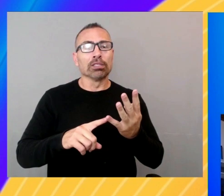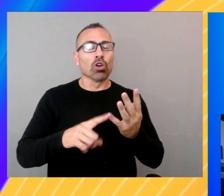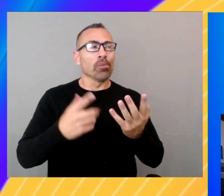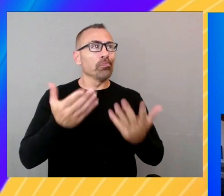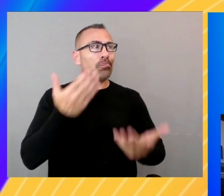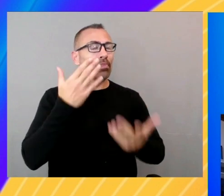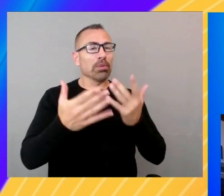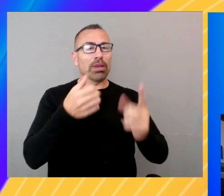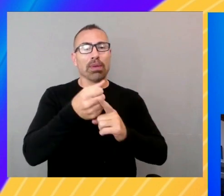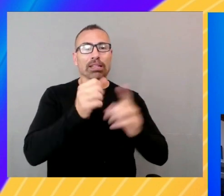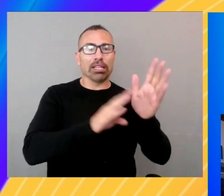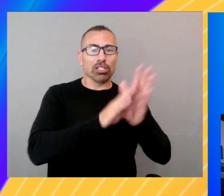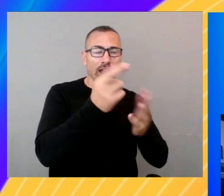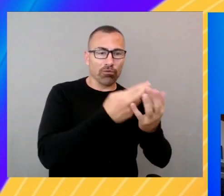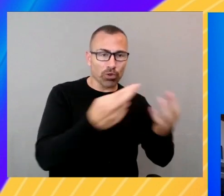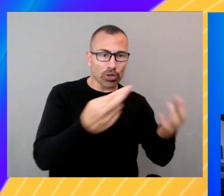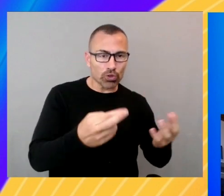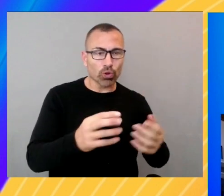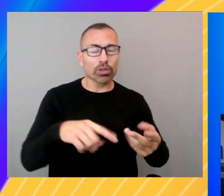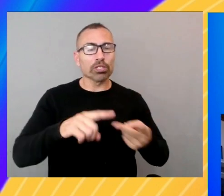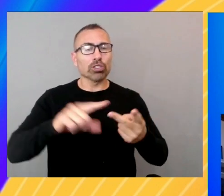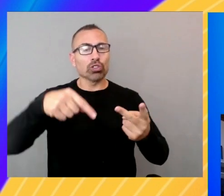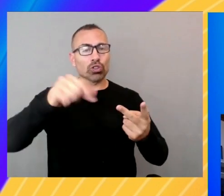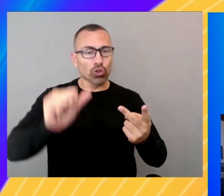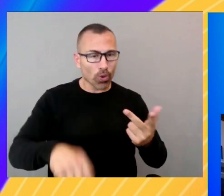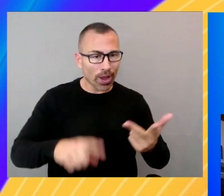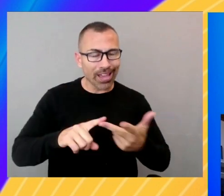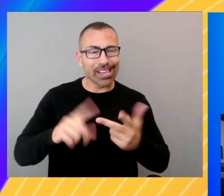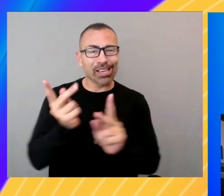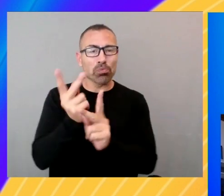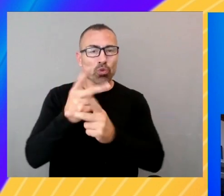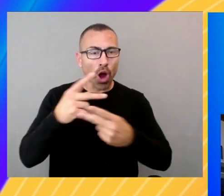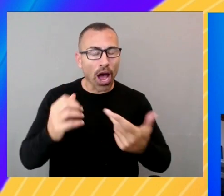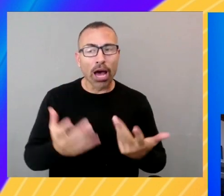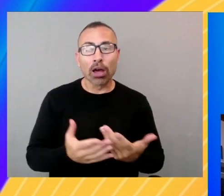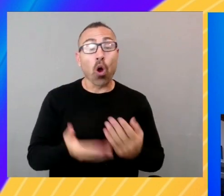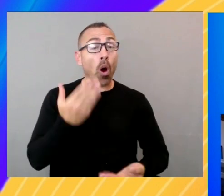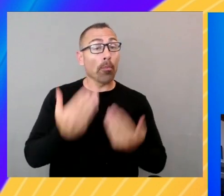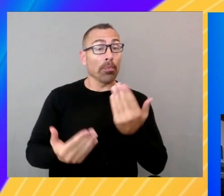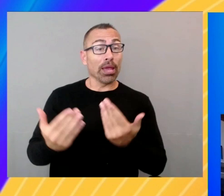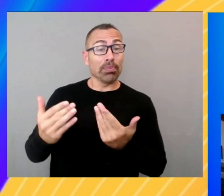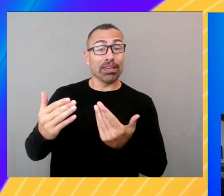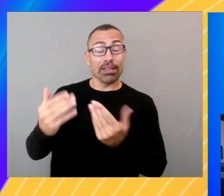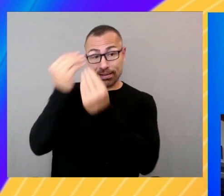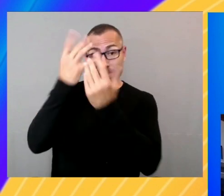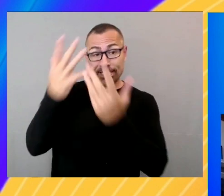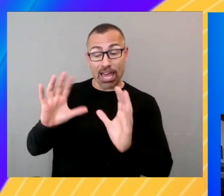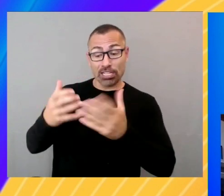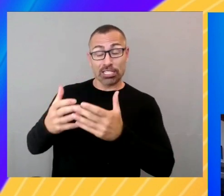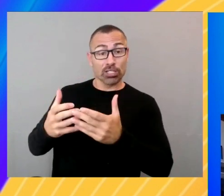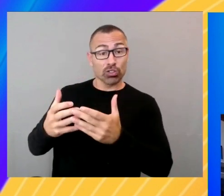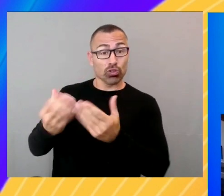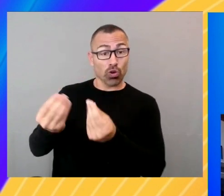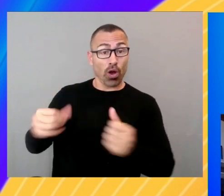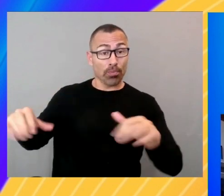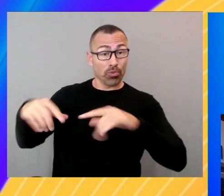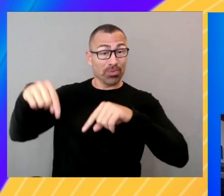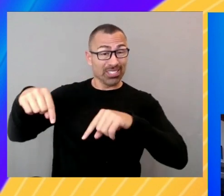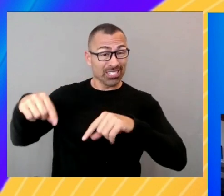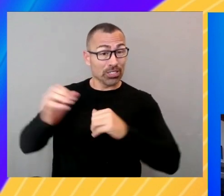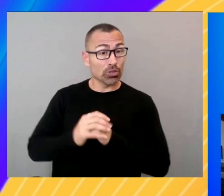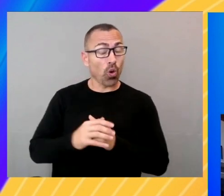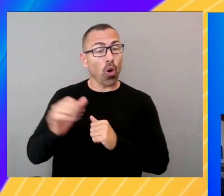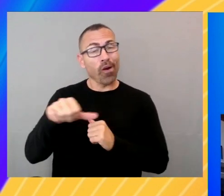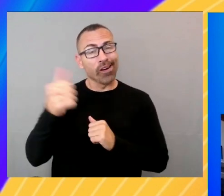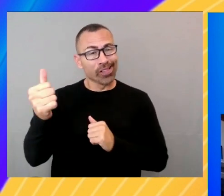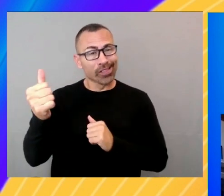those resources also extend to an on-prem data center or even they're hosted in other cloud providers, there's all of these disparate resources that we